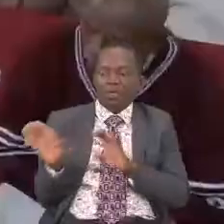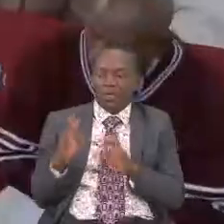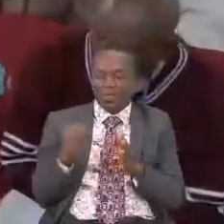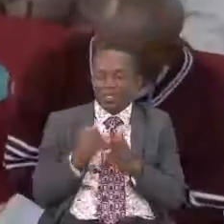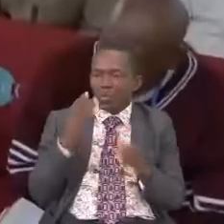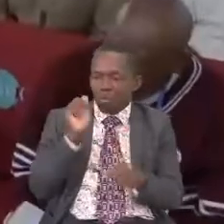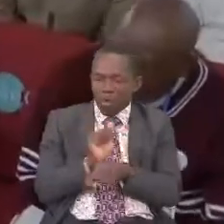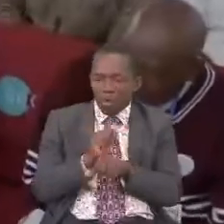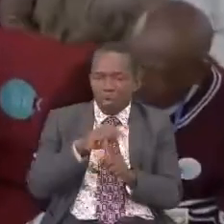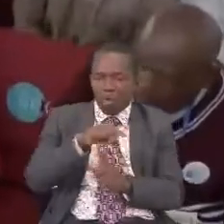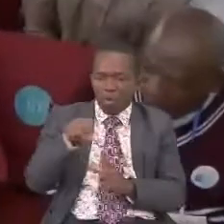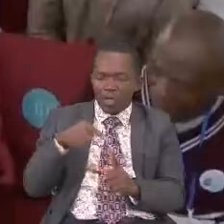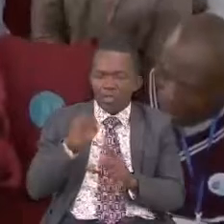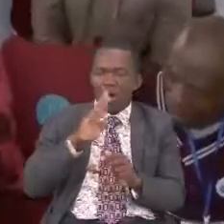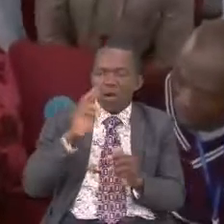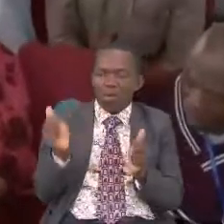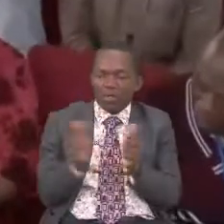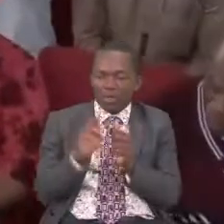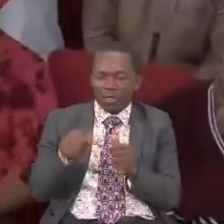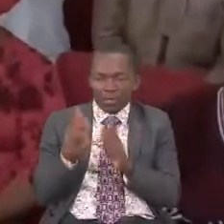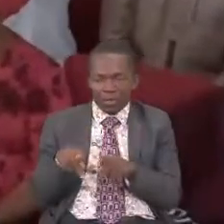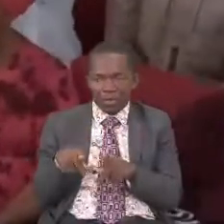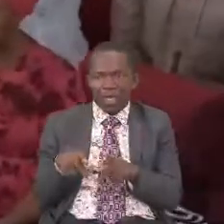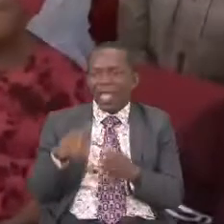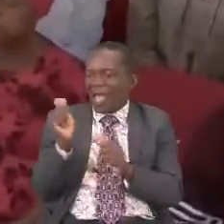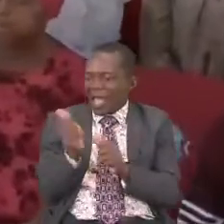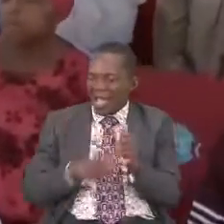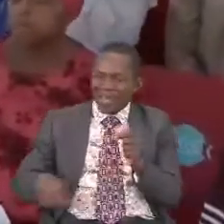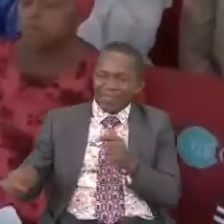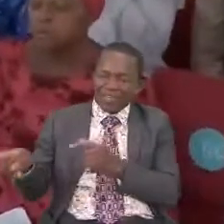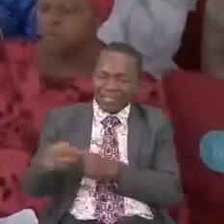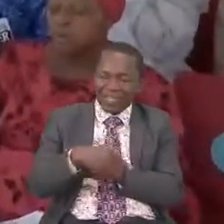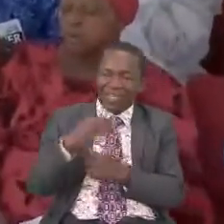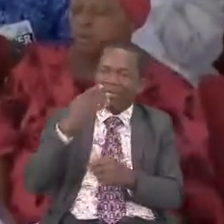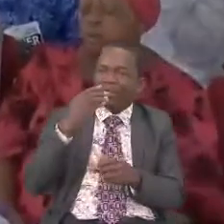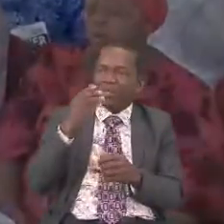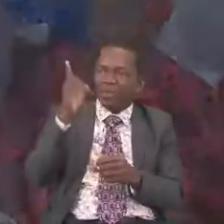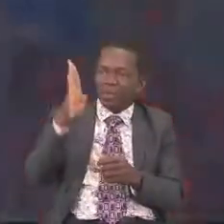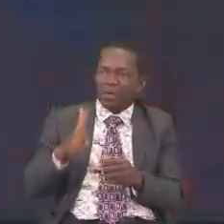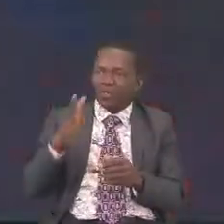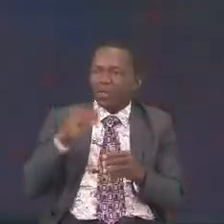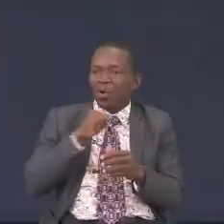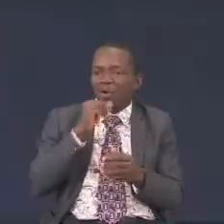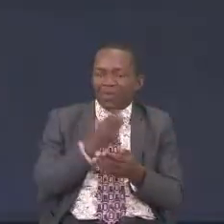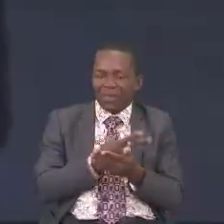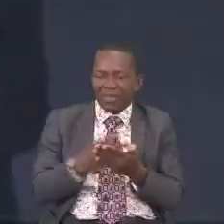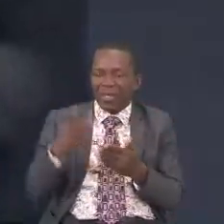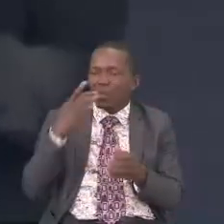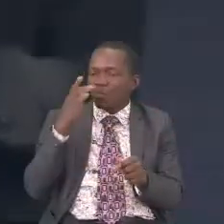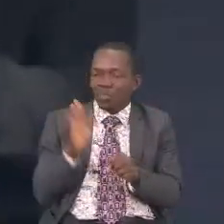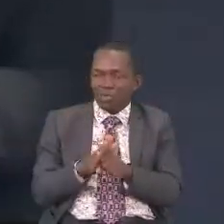people? Yeah. Every day, God's unfailing promise for every day. Number